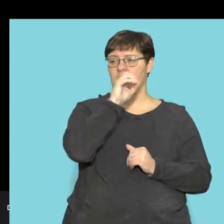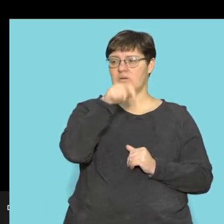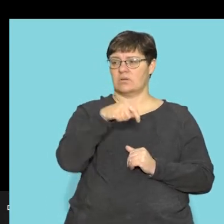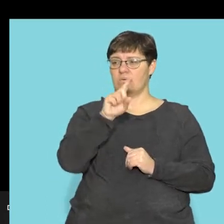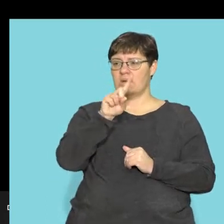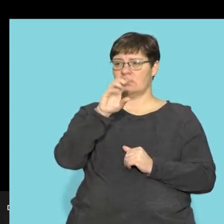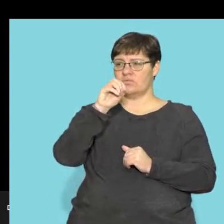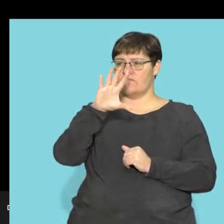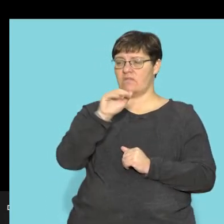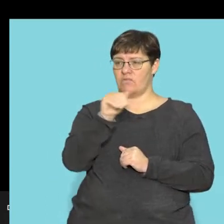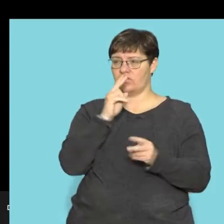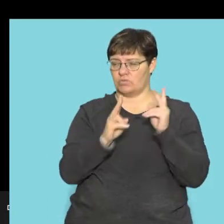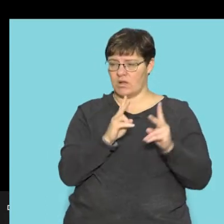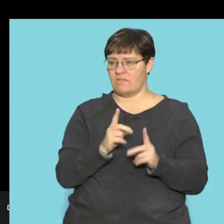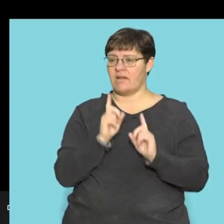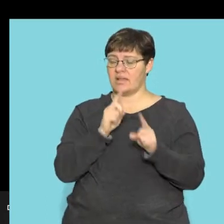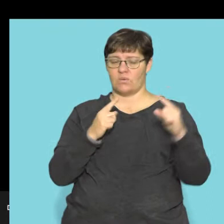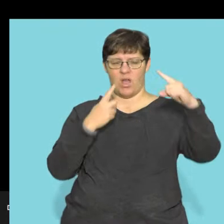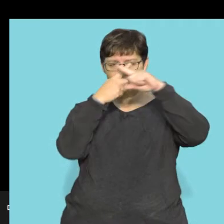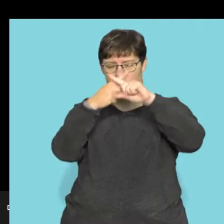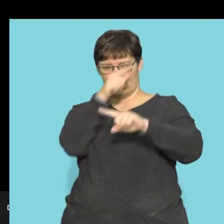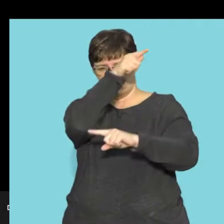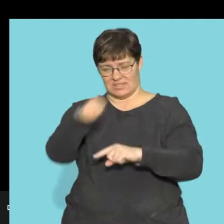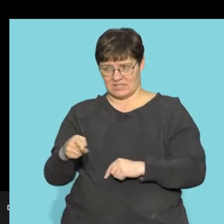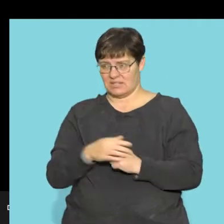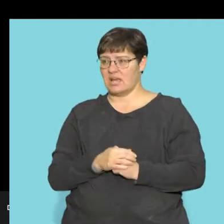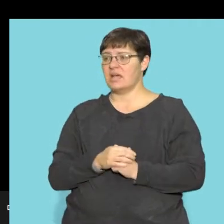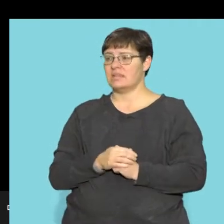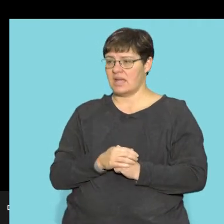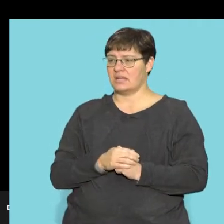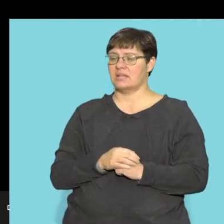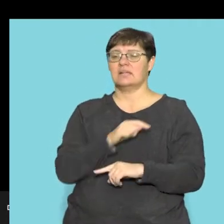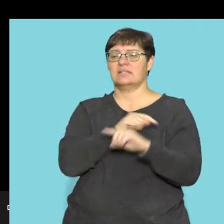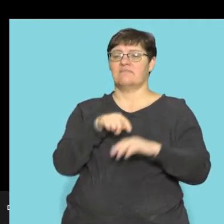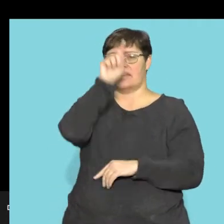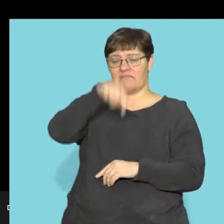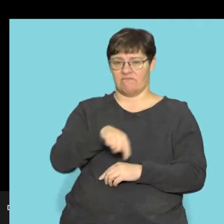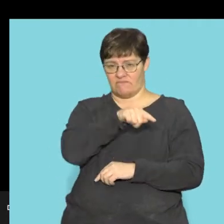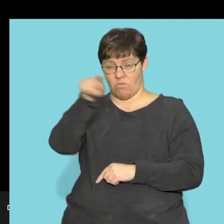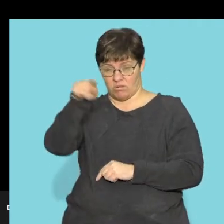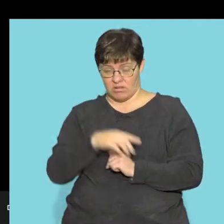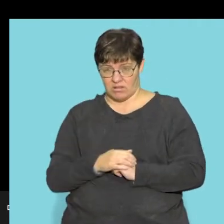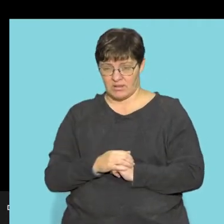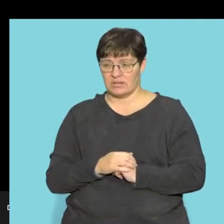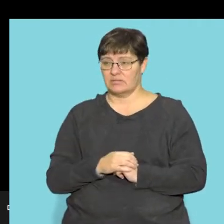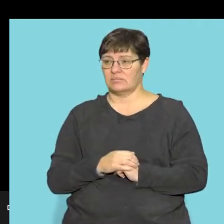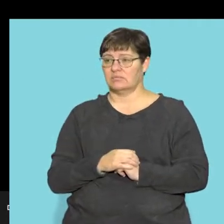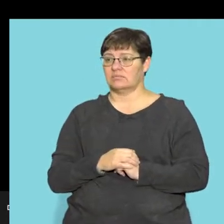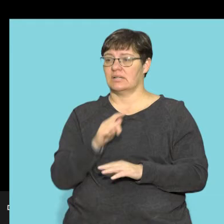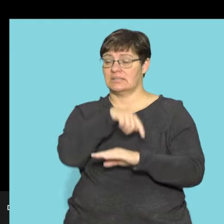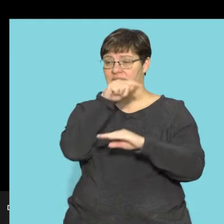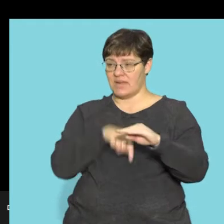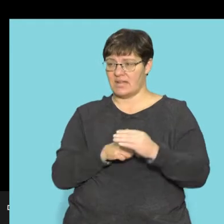over 12. It gives me the answer, then I will divide it by everything that is inside the big bracket.